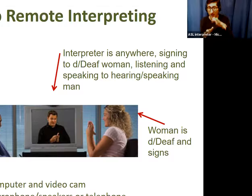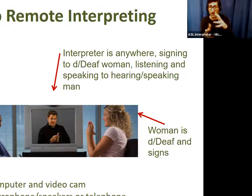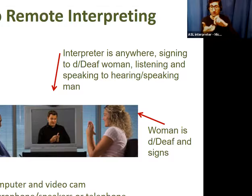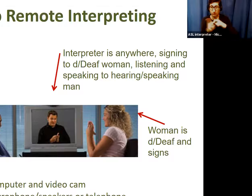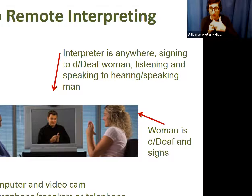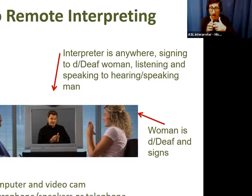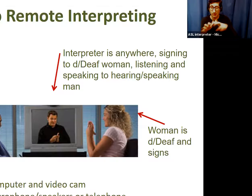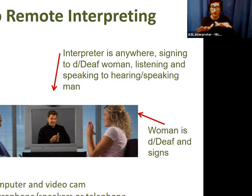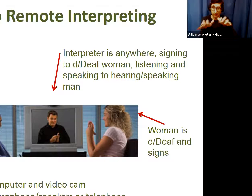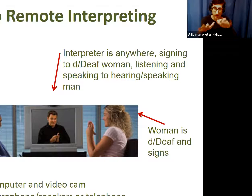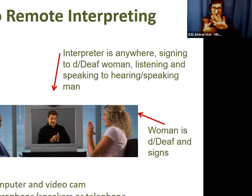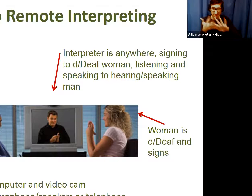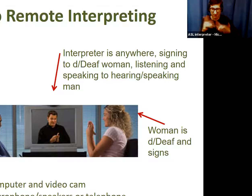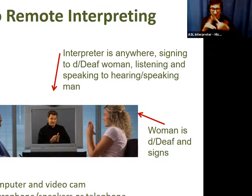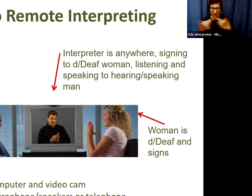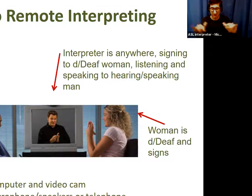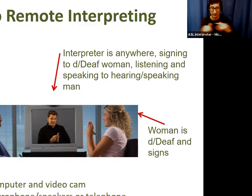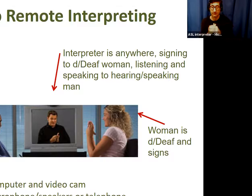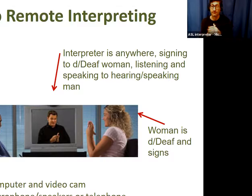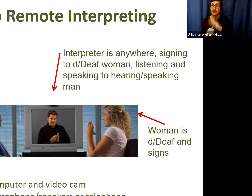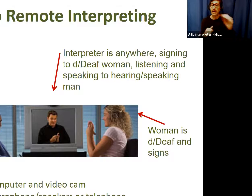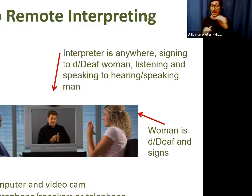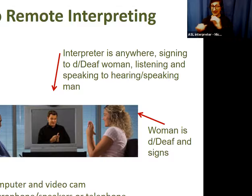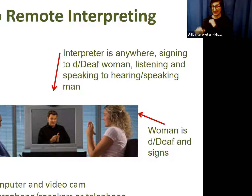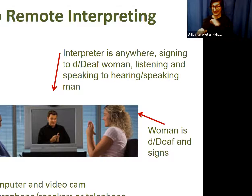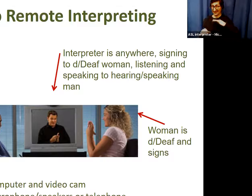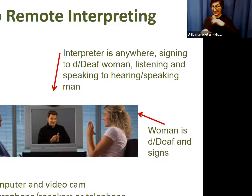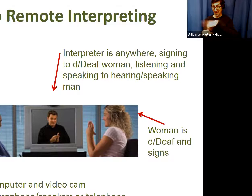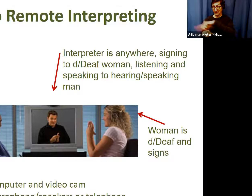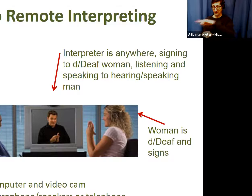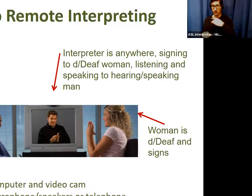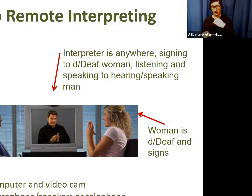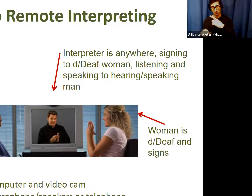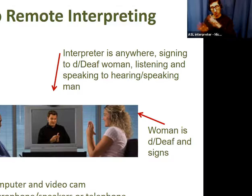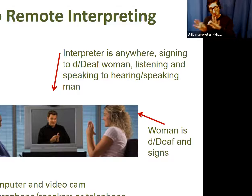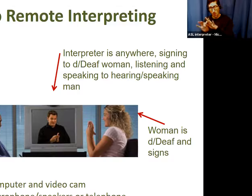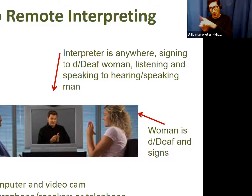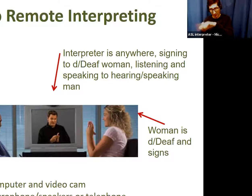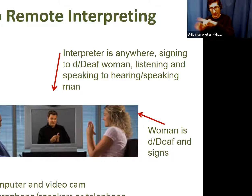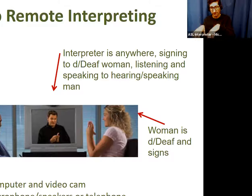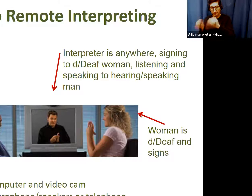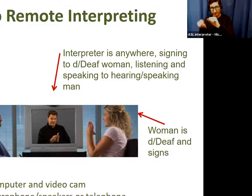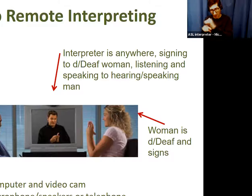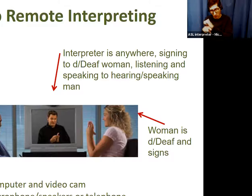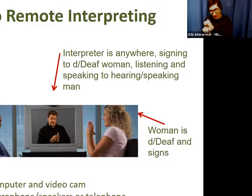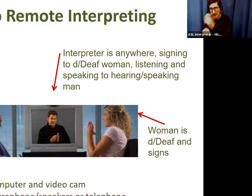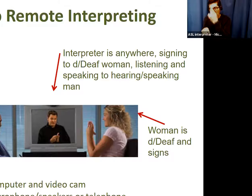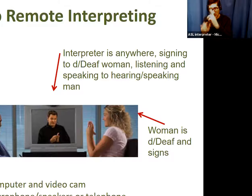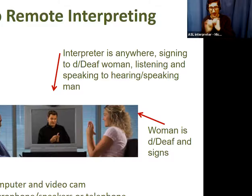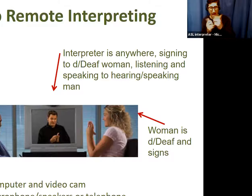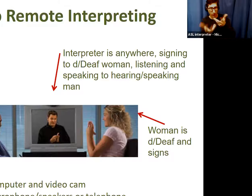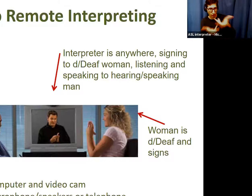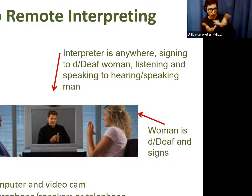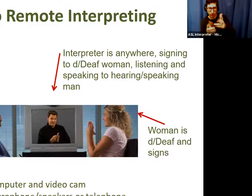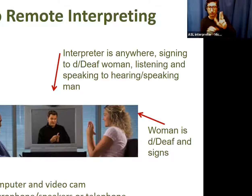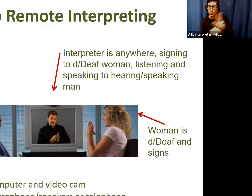to be trained on how to access the video remote interpreter that the